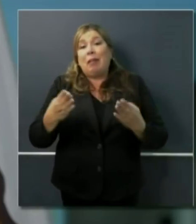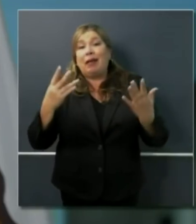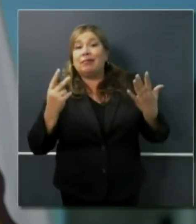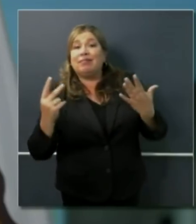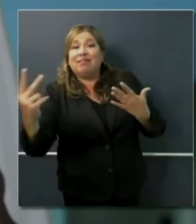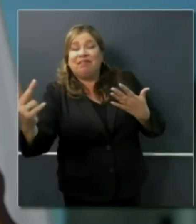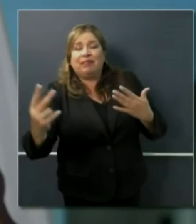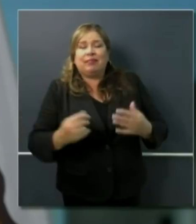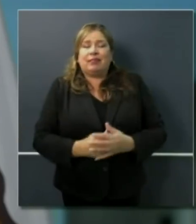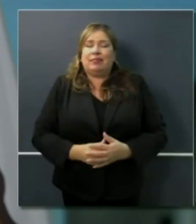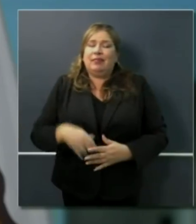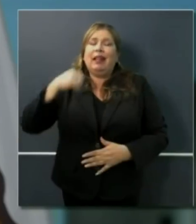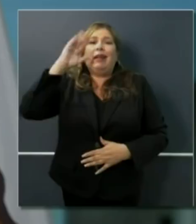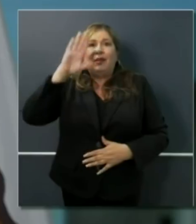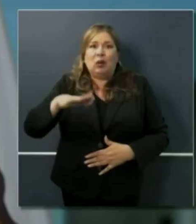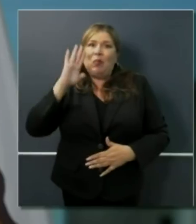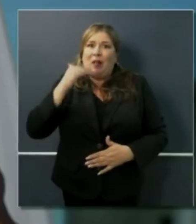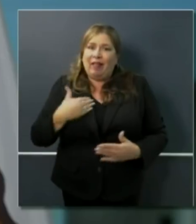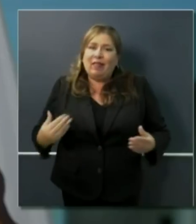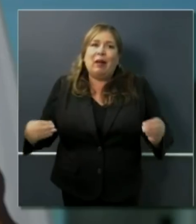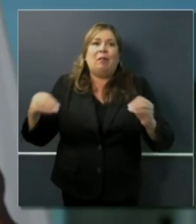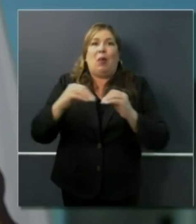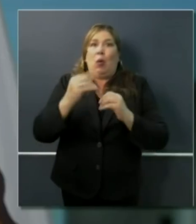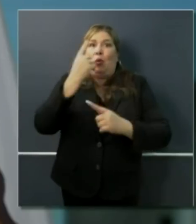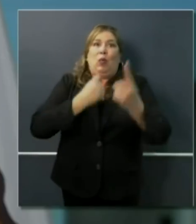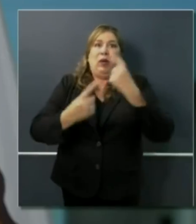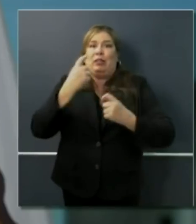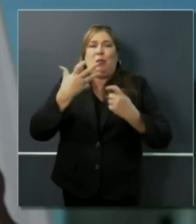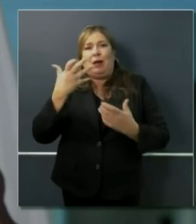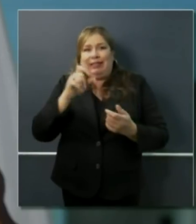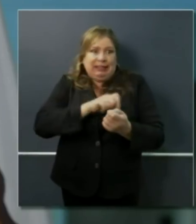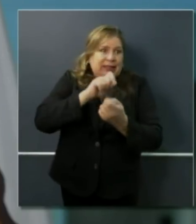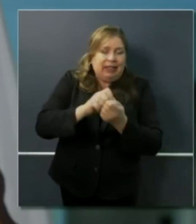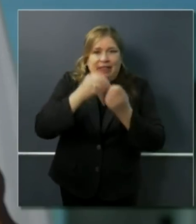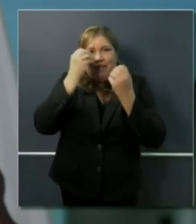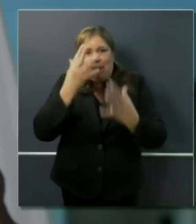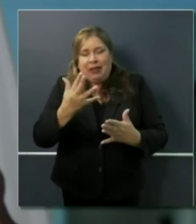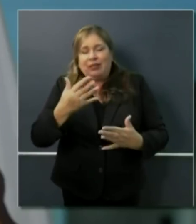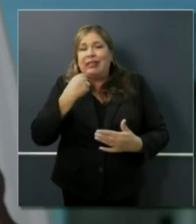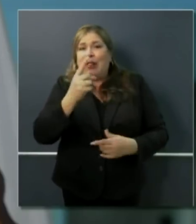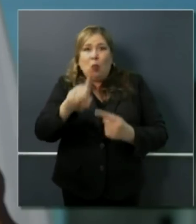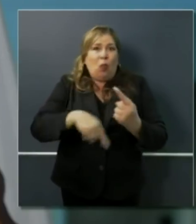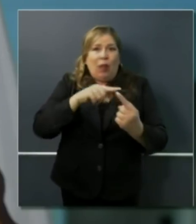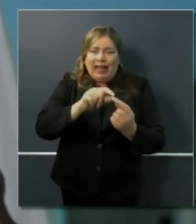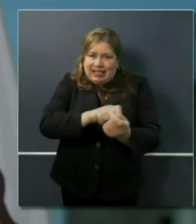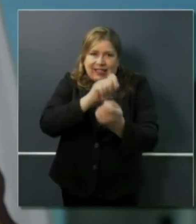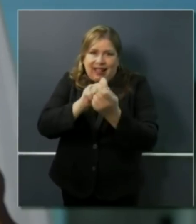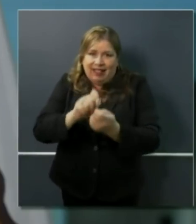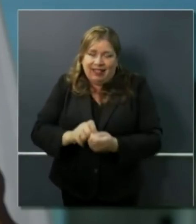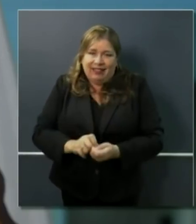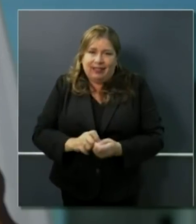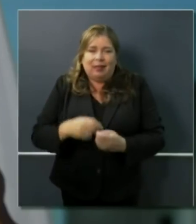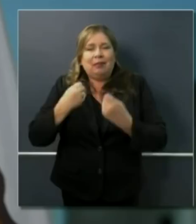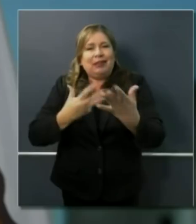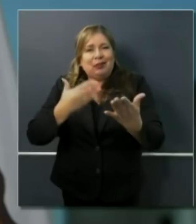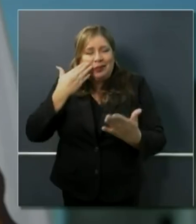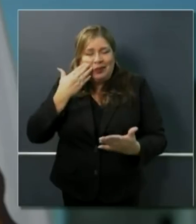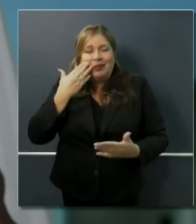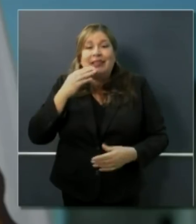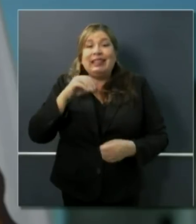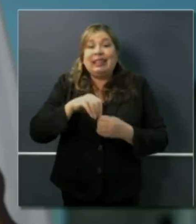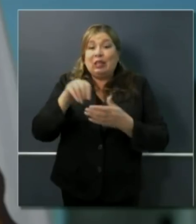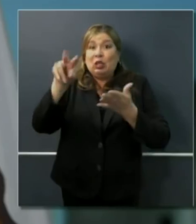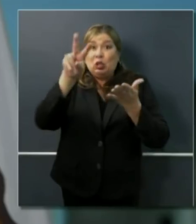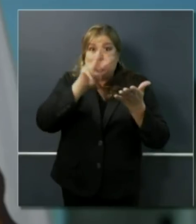be dozens of questions, more specific. Tell us exactly when. Let me just answer that question. In 2 weeks,